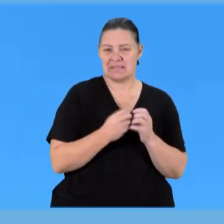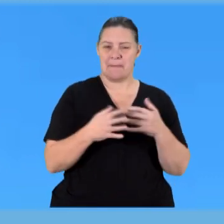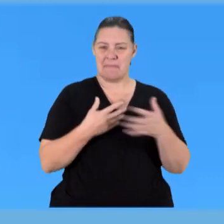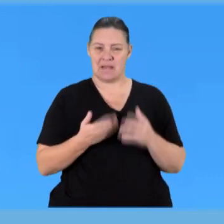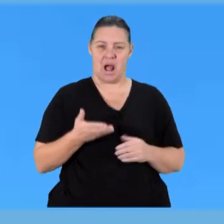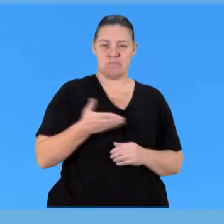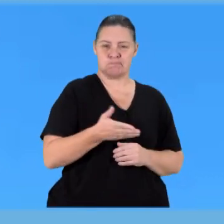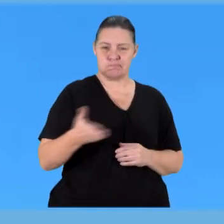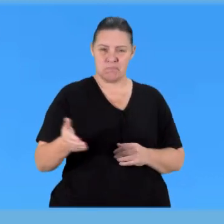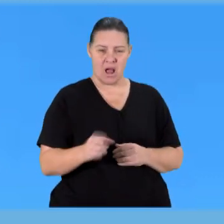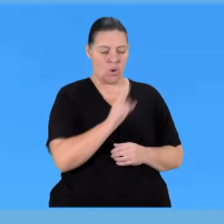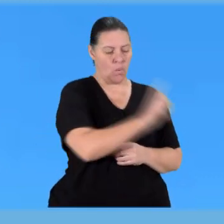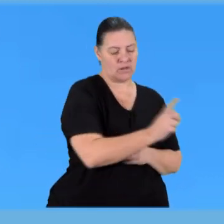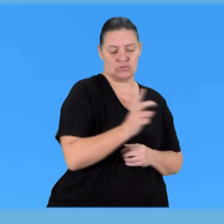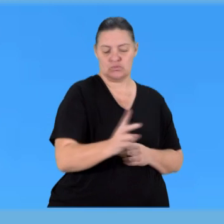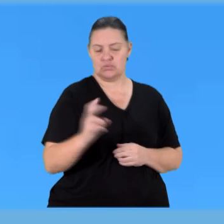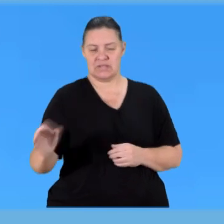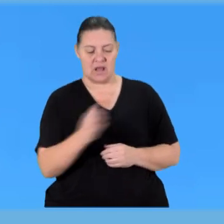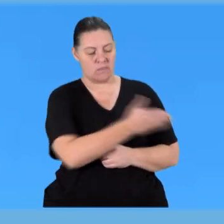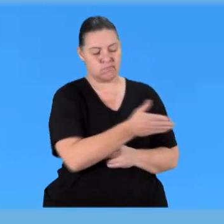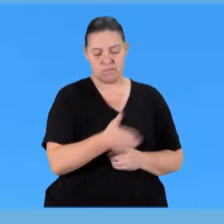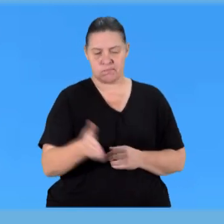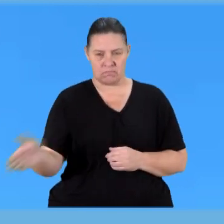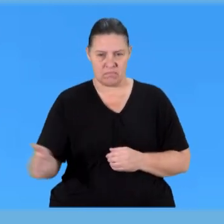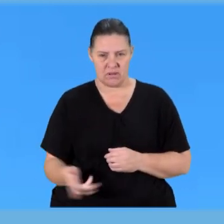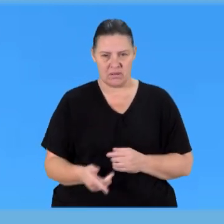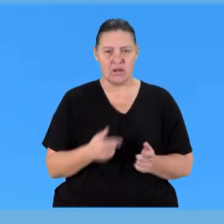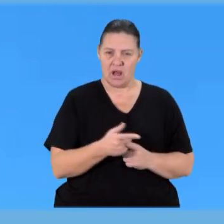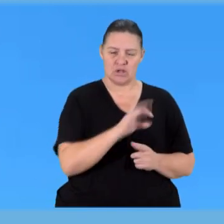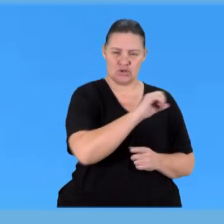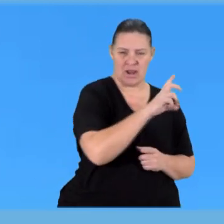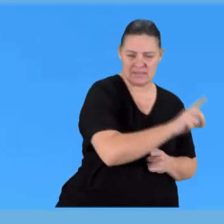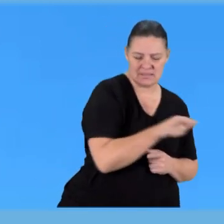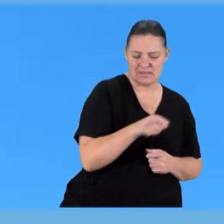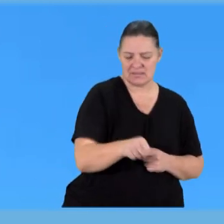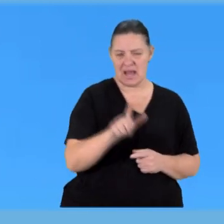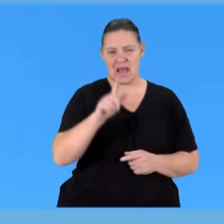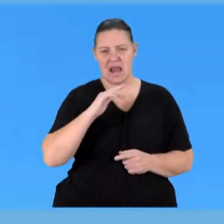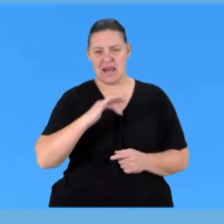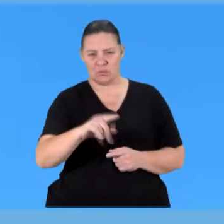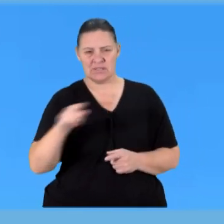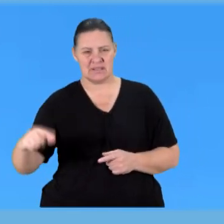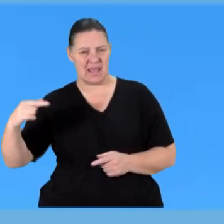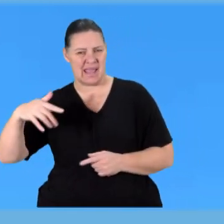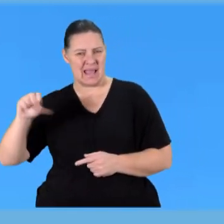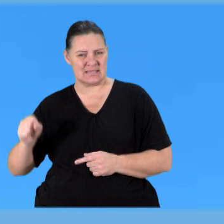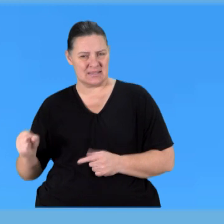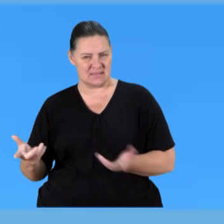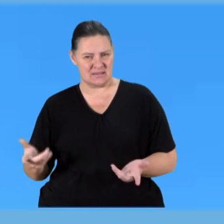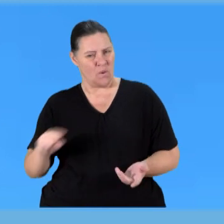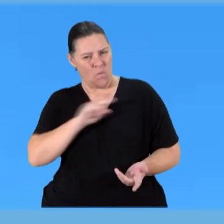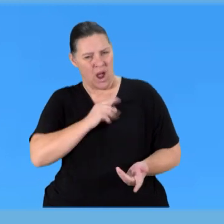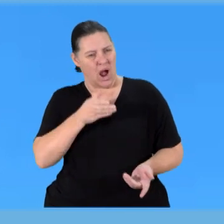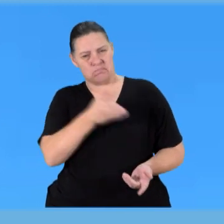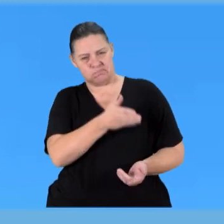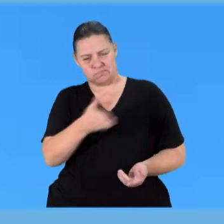What makes matter exist in all three states? In a solid, liquid, and gas. So what makes matter